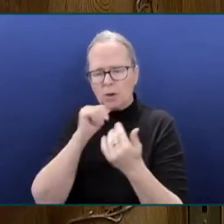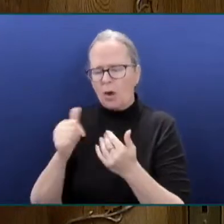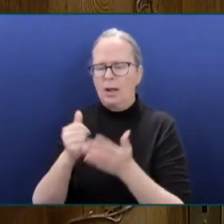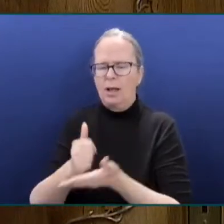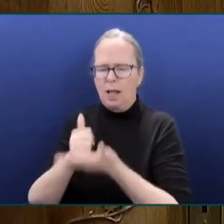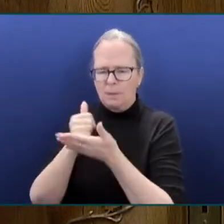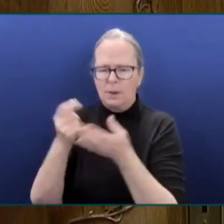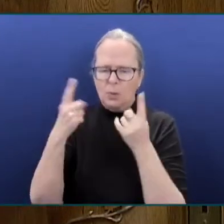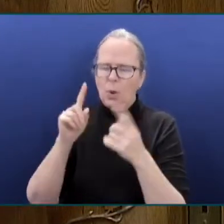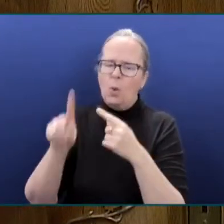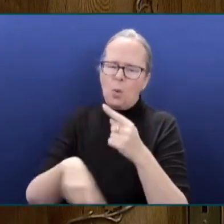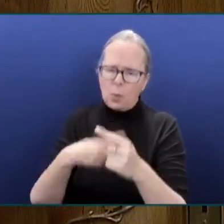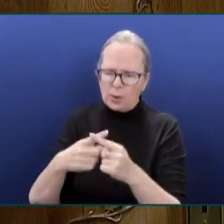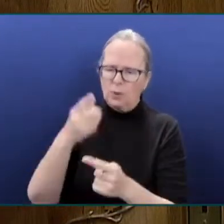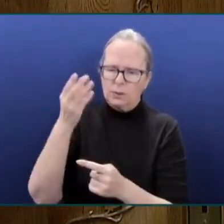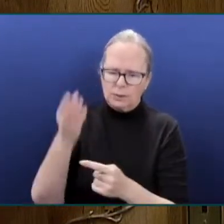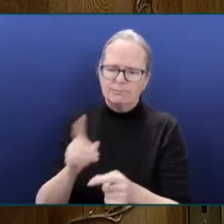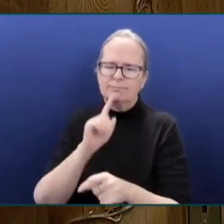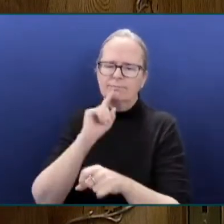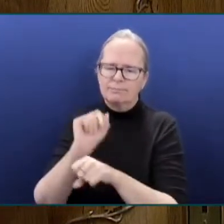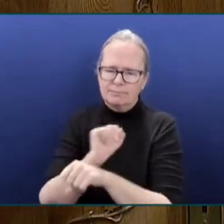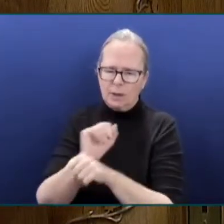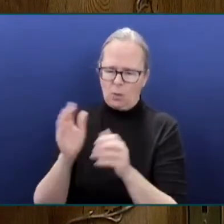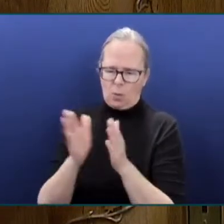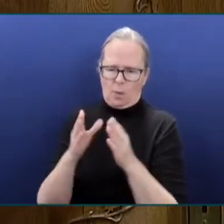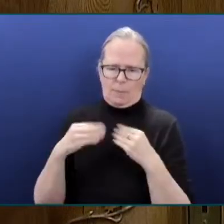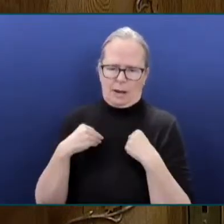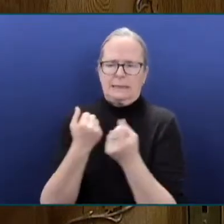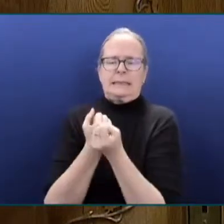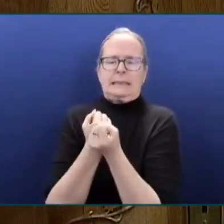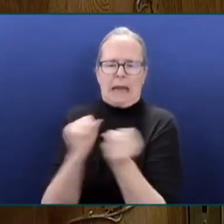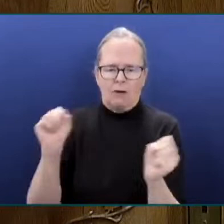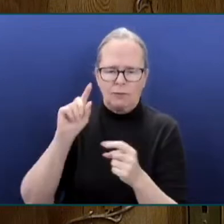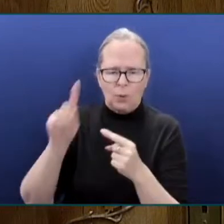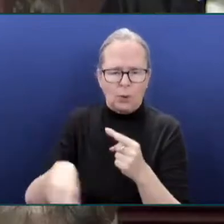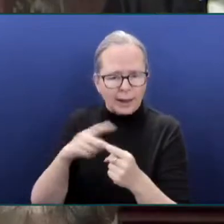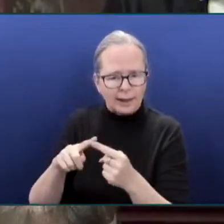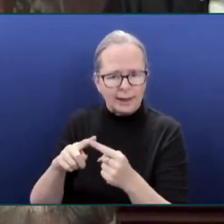Attorney General. Thank you, Mr. Speaker. And I want to